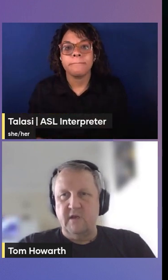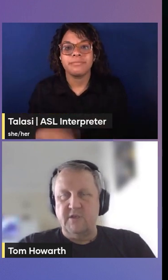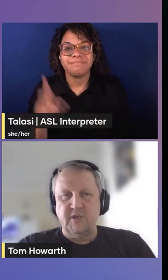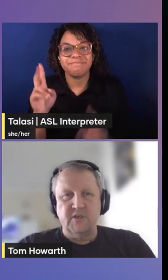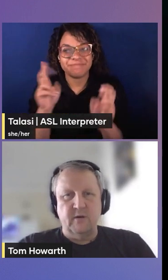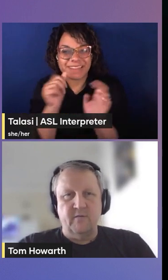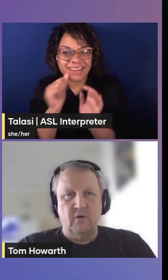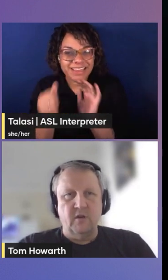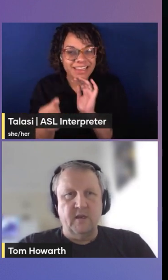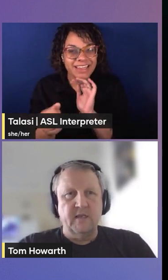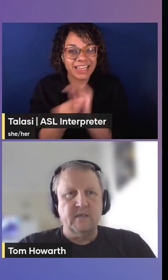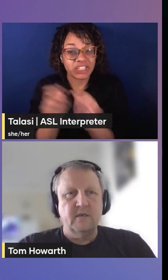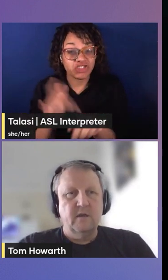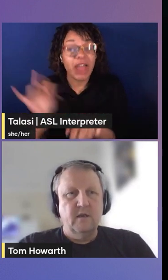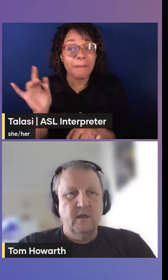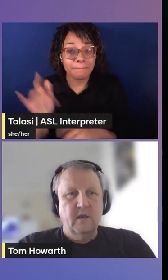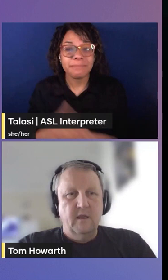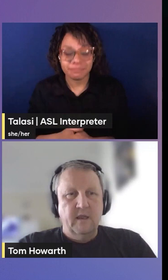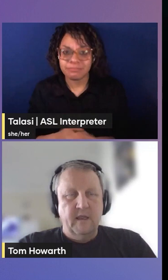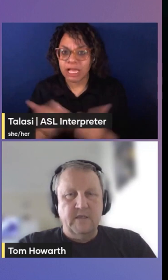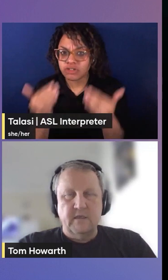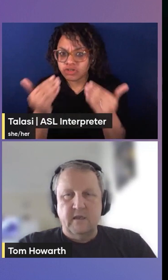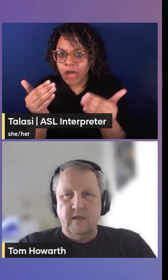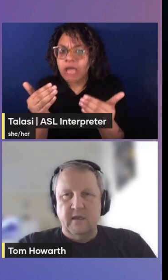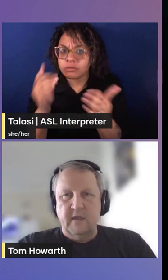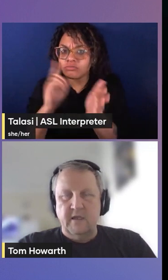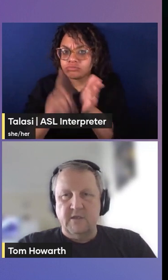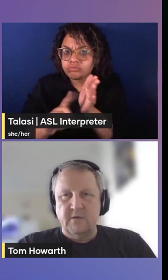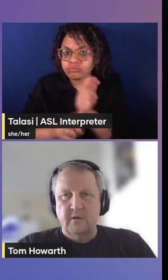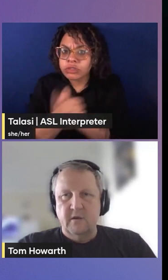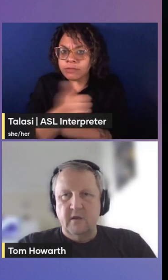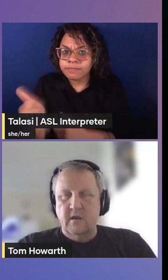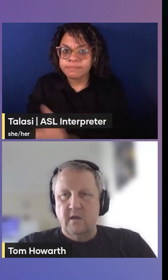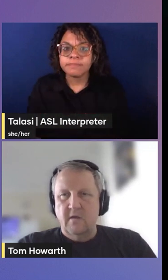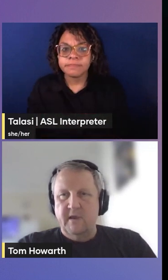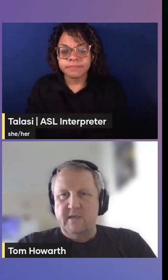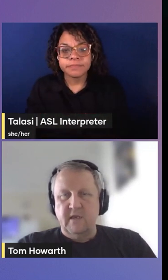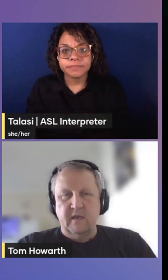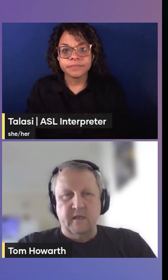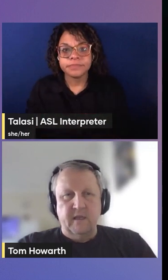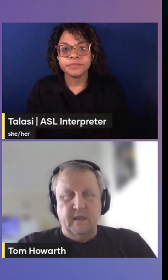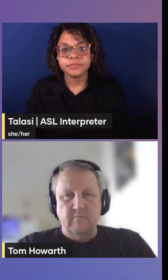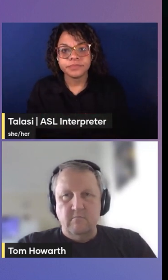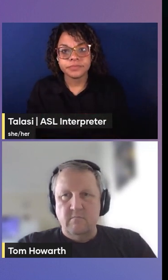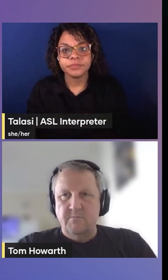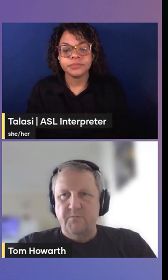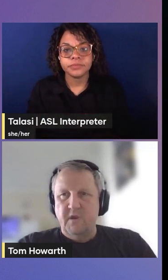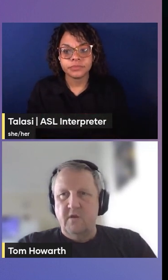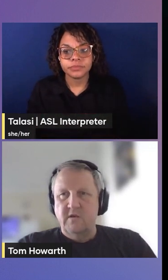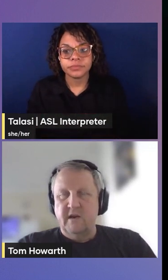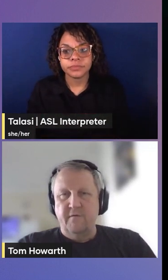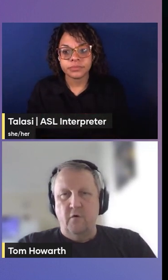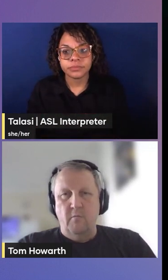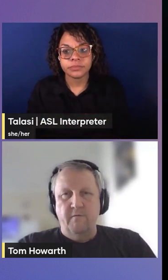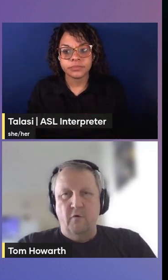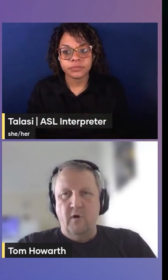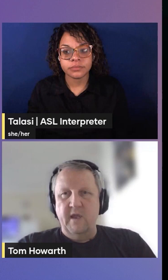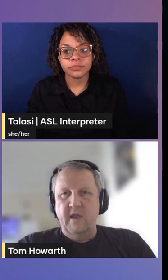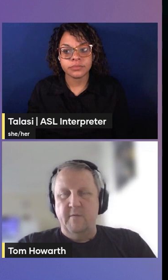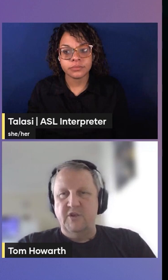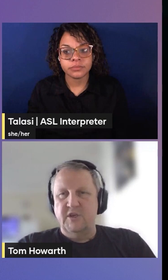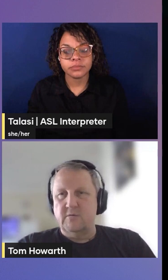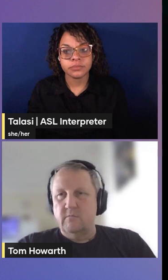I really suggest you have a look at it. It is basically Terraform